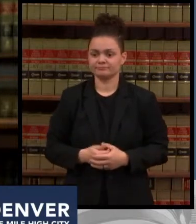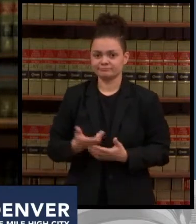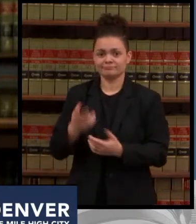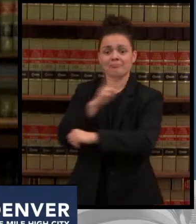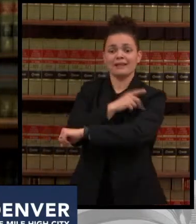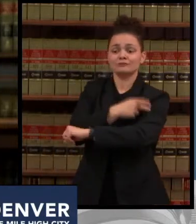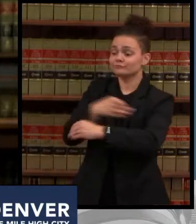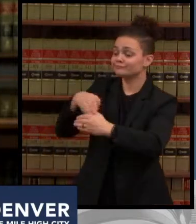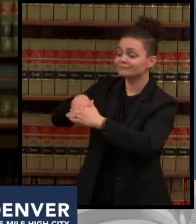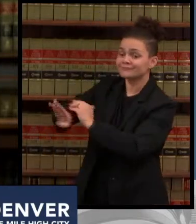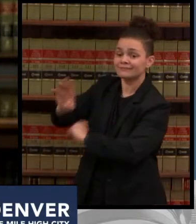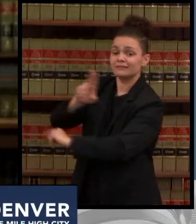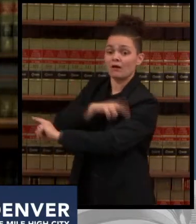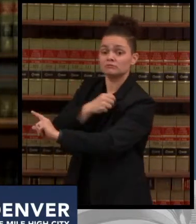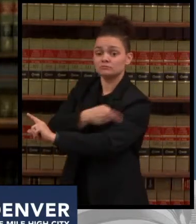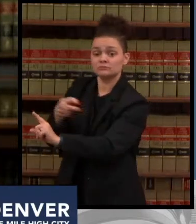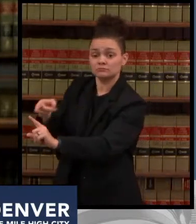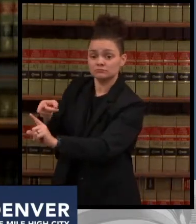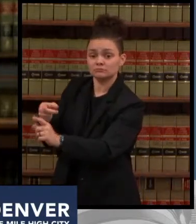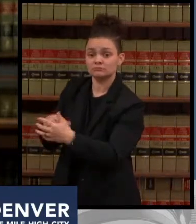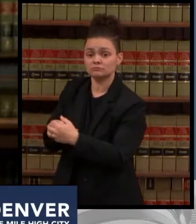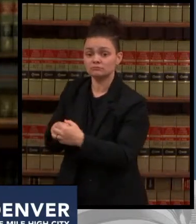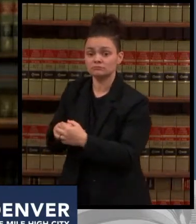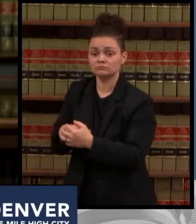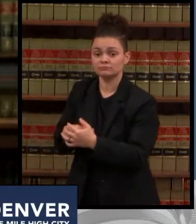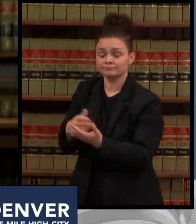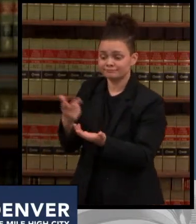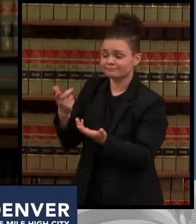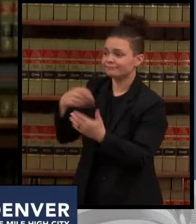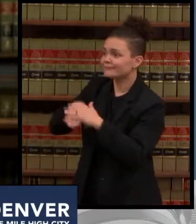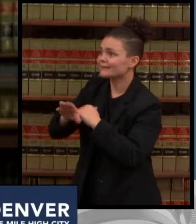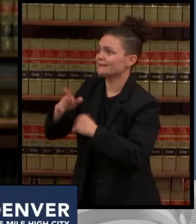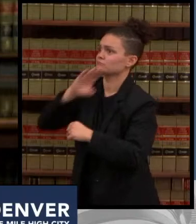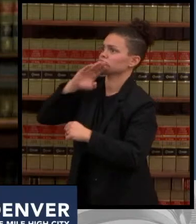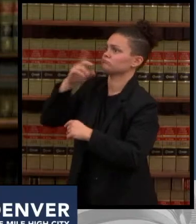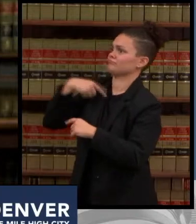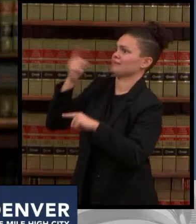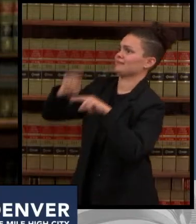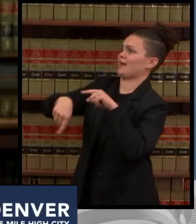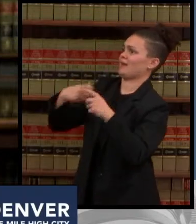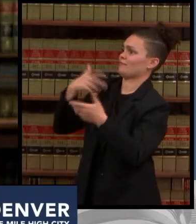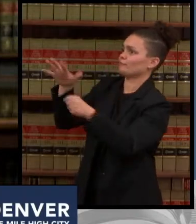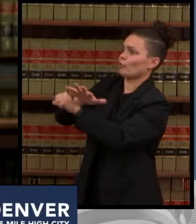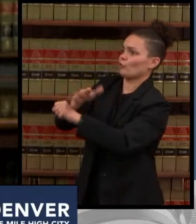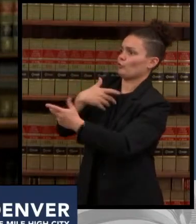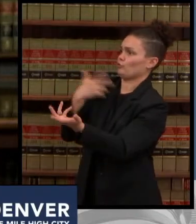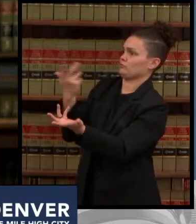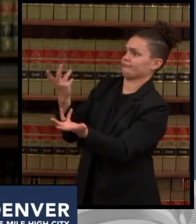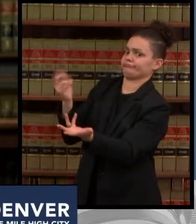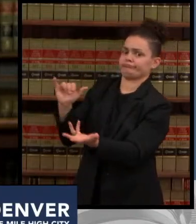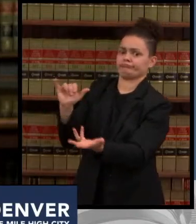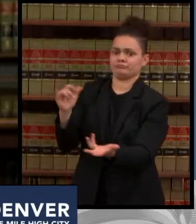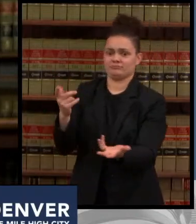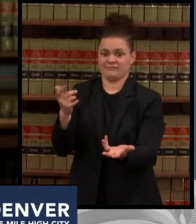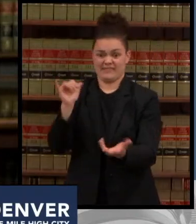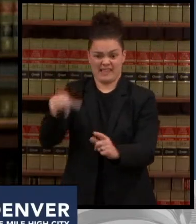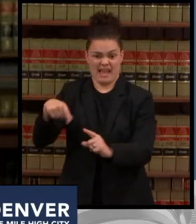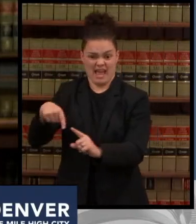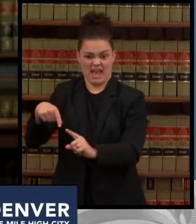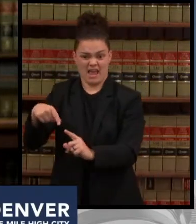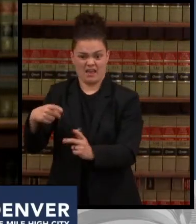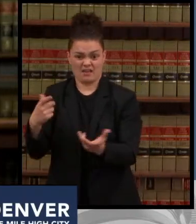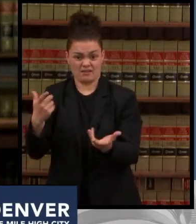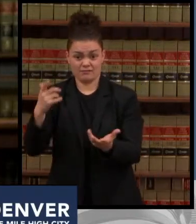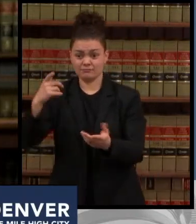hospitals and is told, "We can't help you." That has never been a sentence that comes out of the mouth